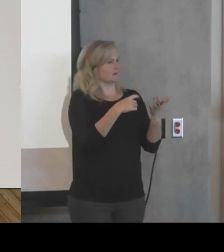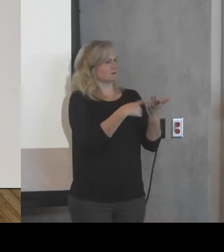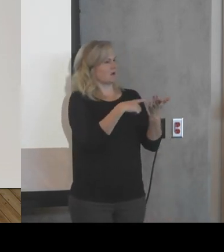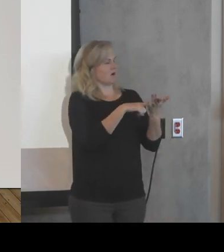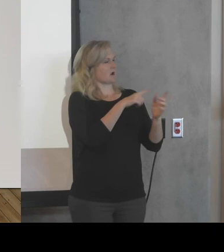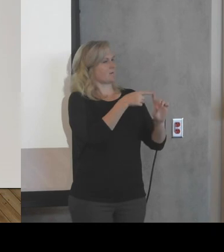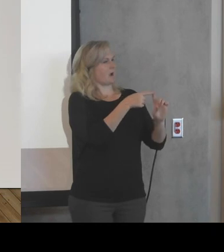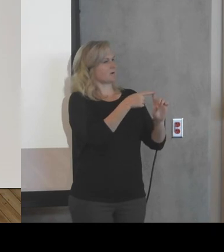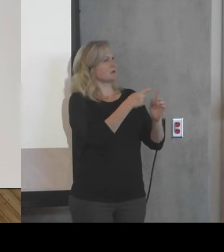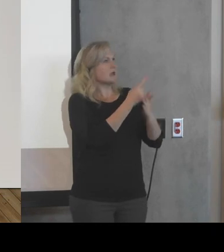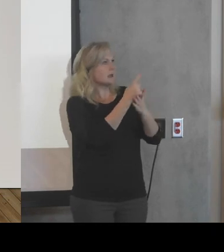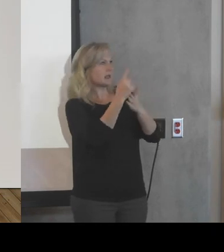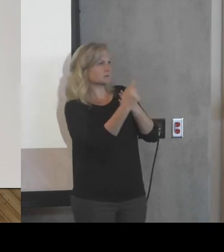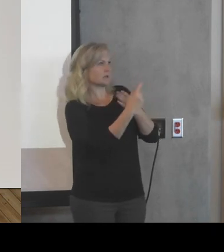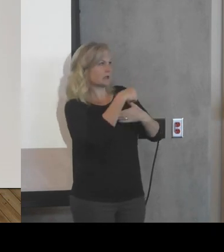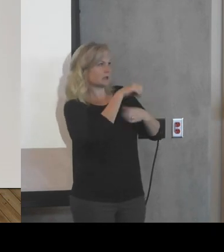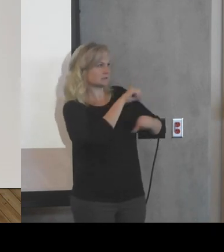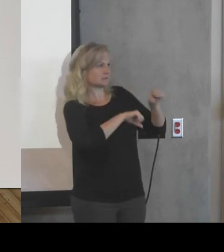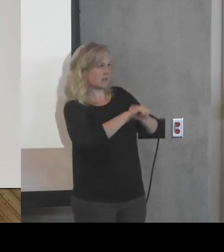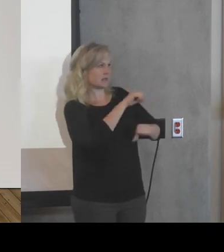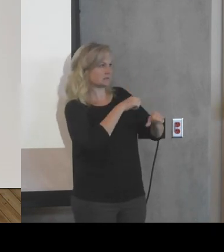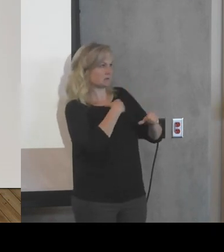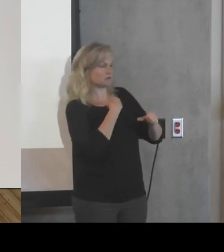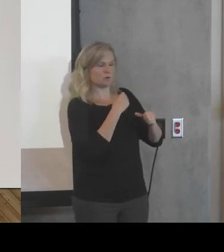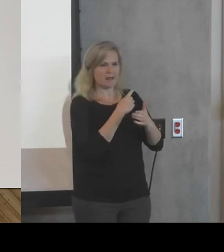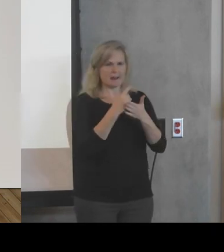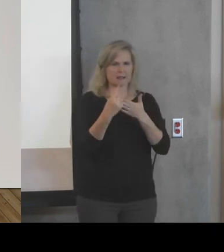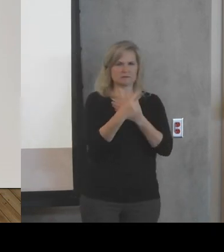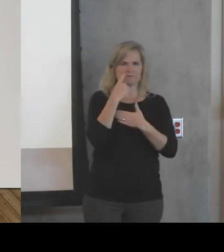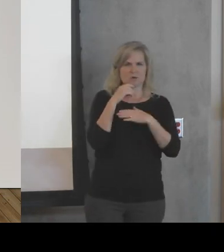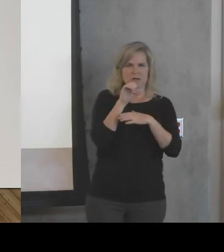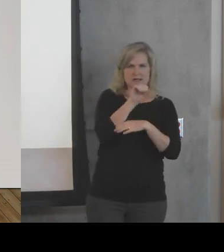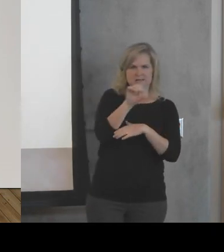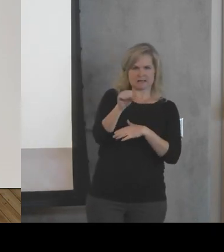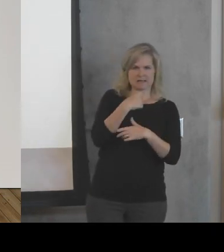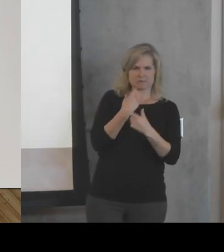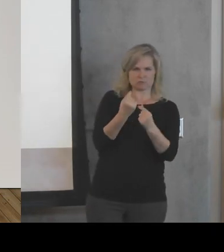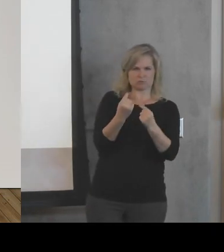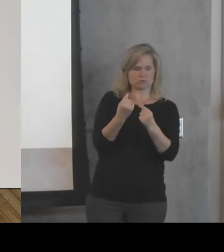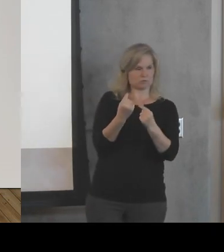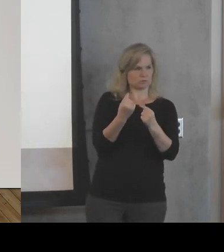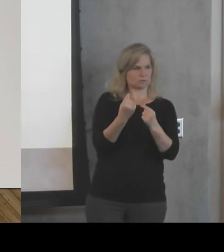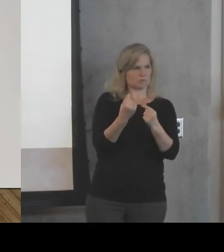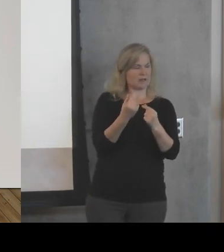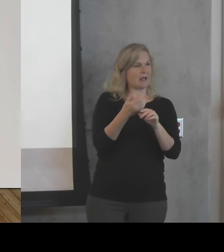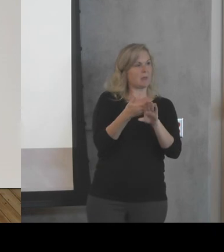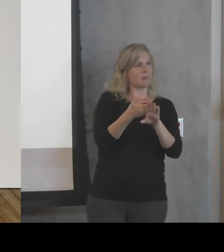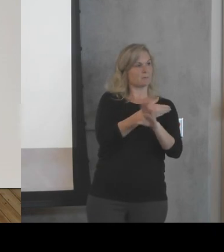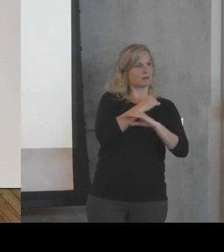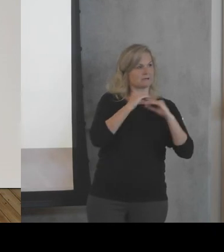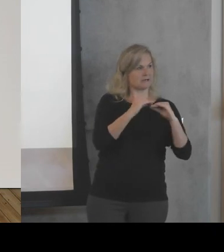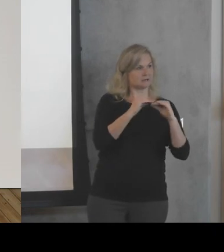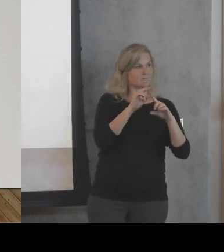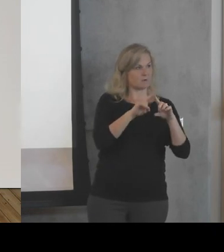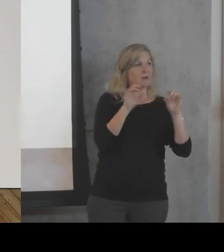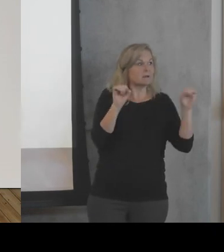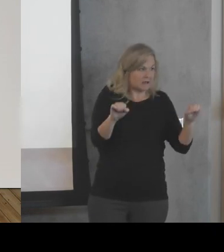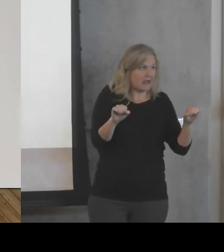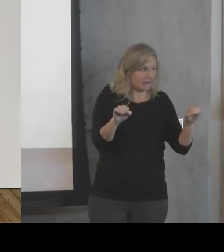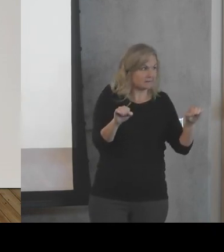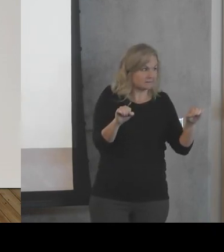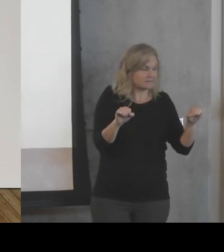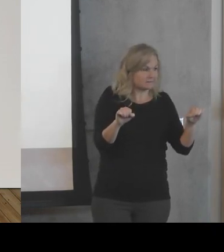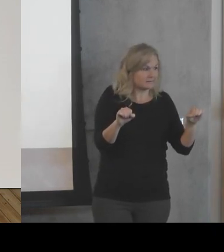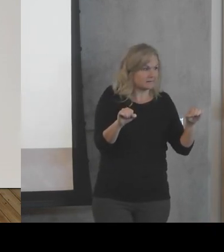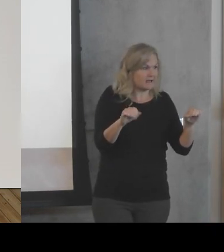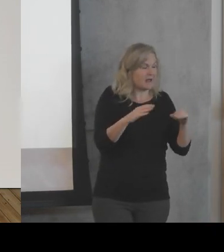next week? What are you going to do in social studies next week? And they can pre-teach some of the vocabulary, and then